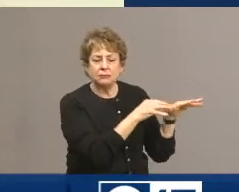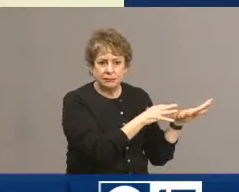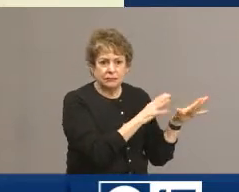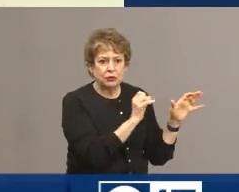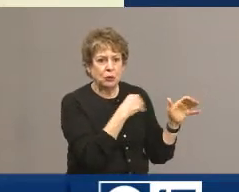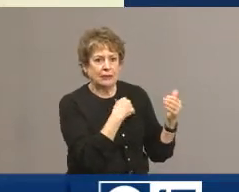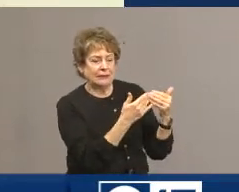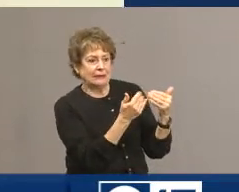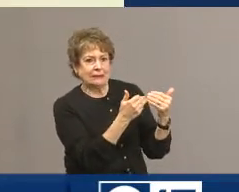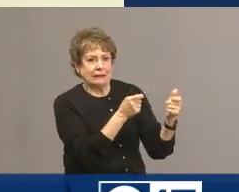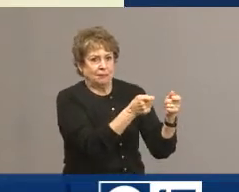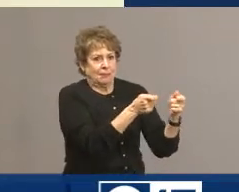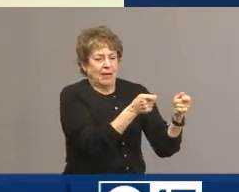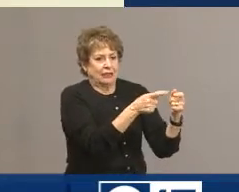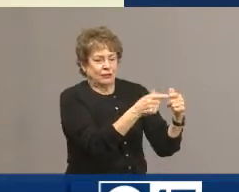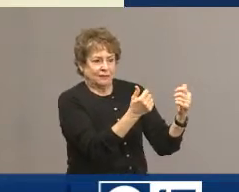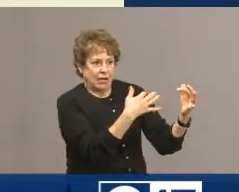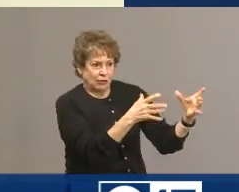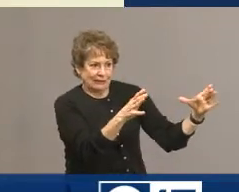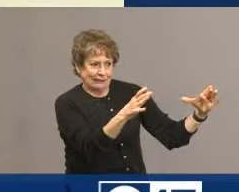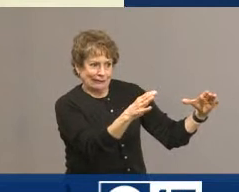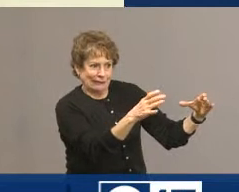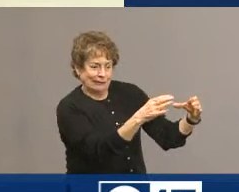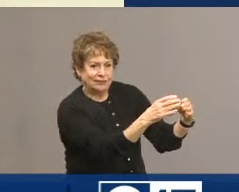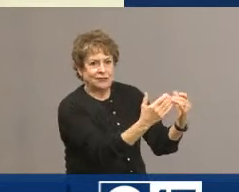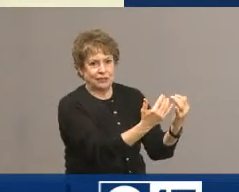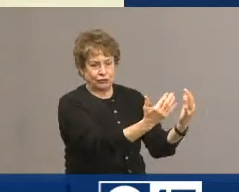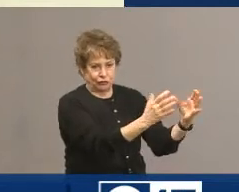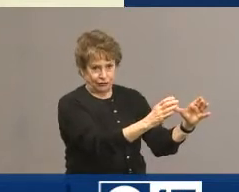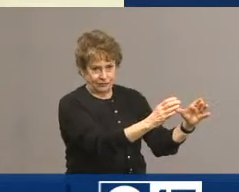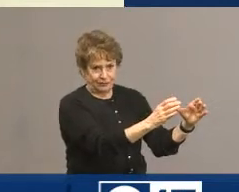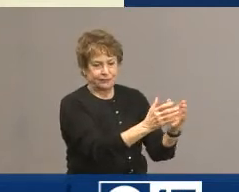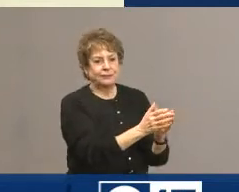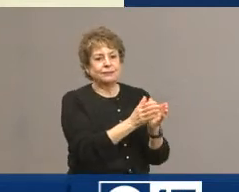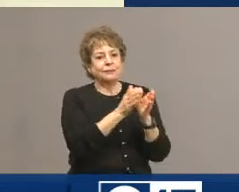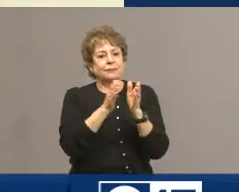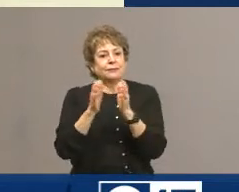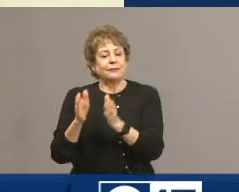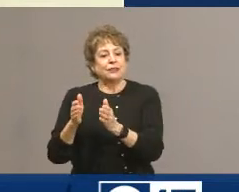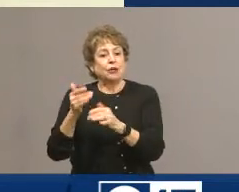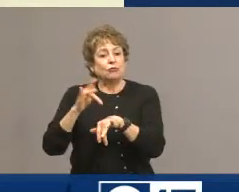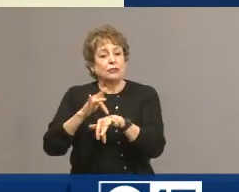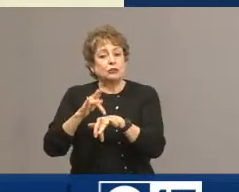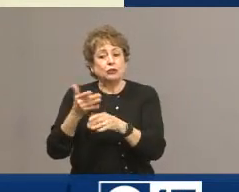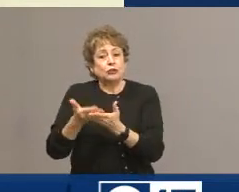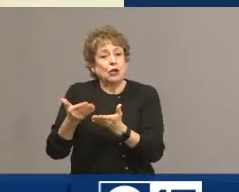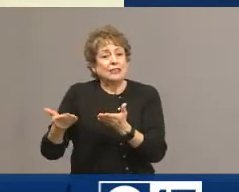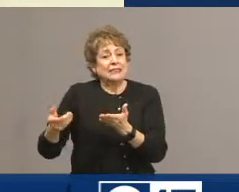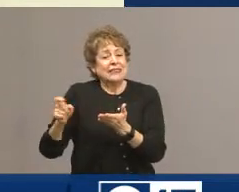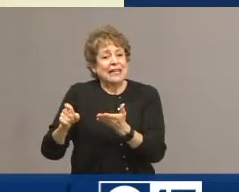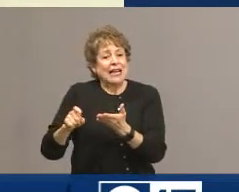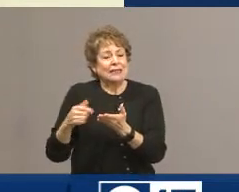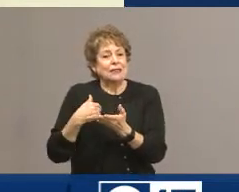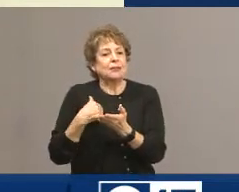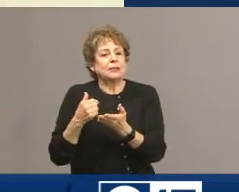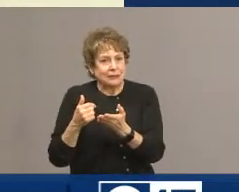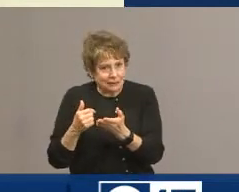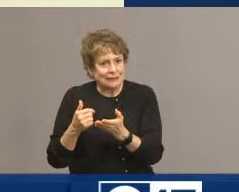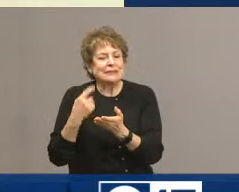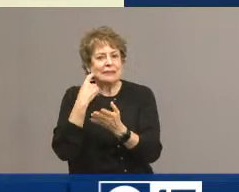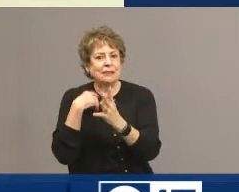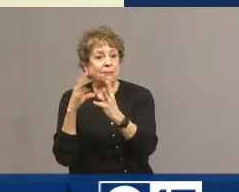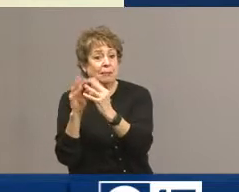management resourcing requests, it's been a short time, as the governor mentioned, since we last met Thursday. I am happy that Dr. Chris and her